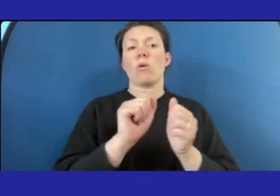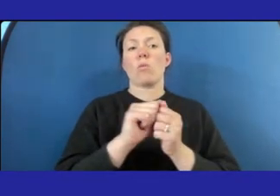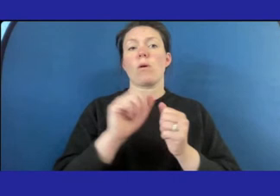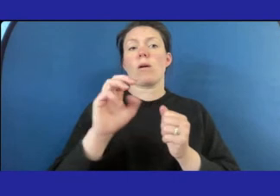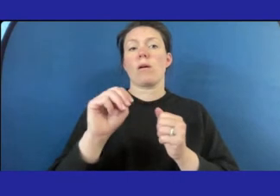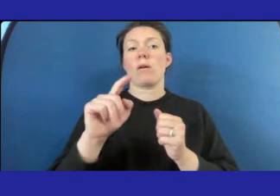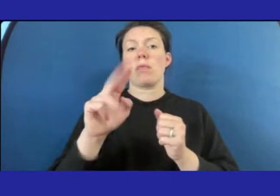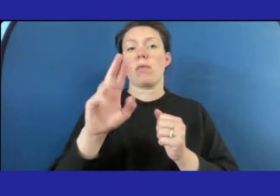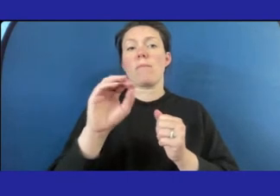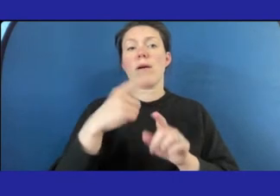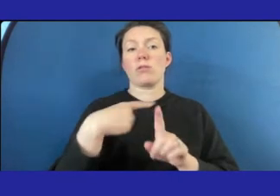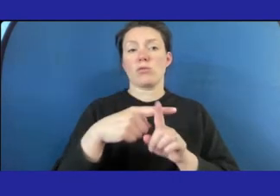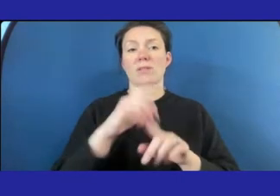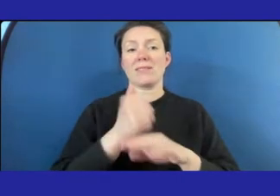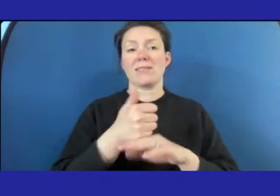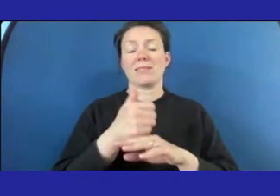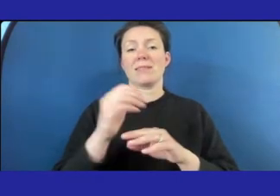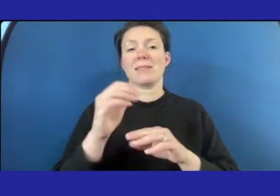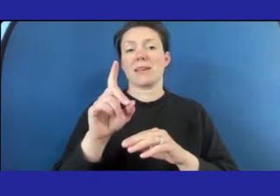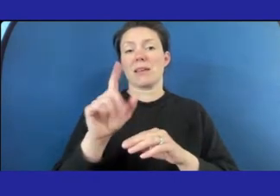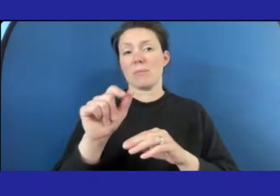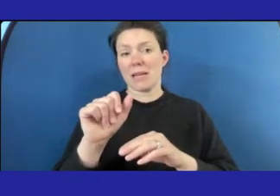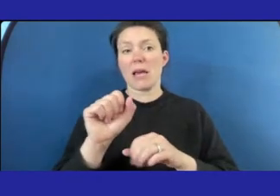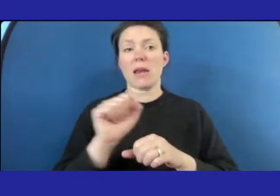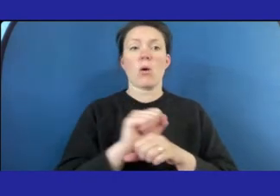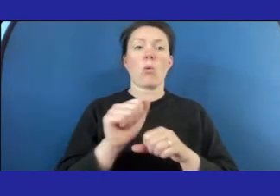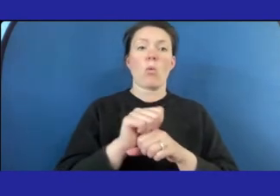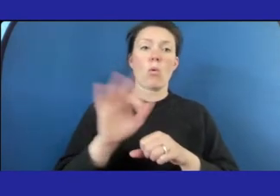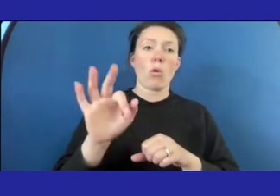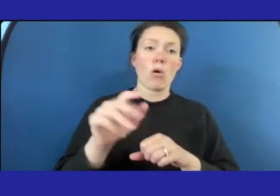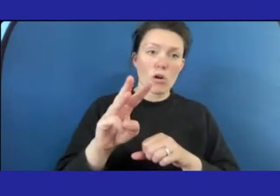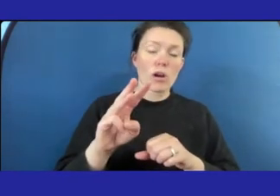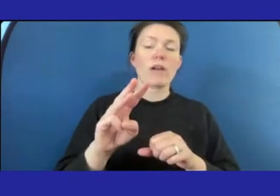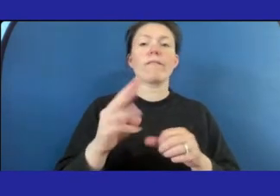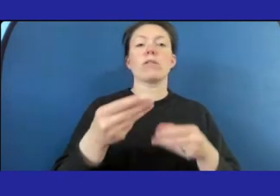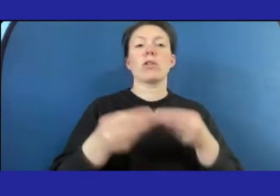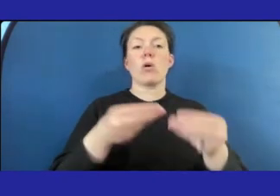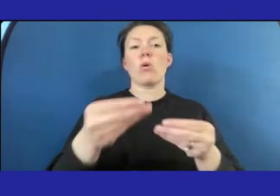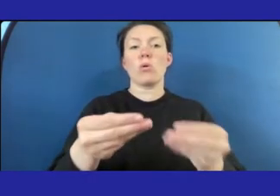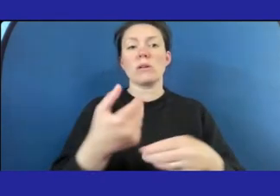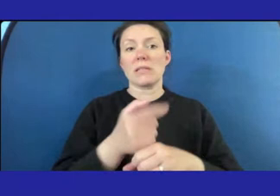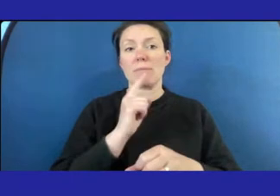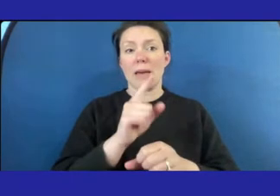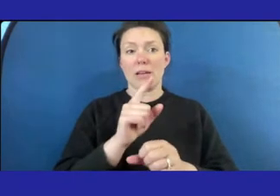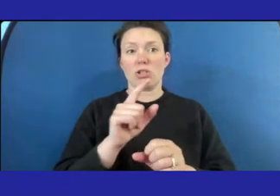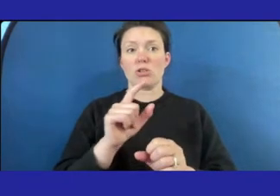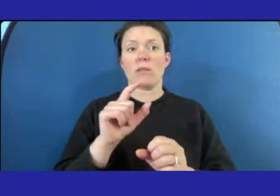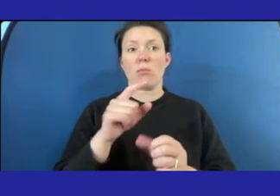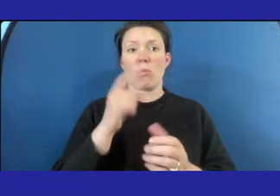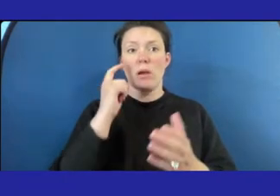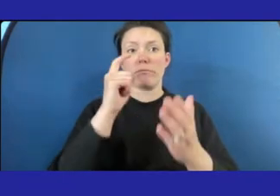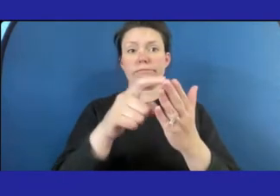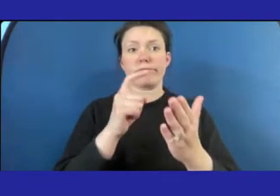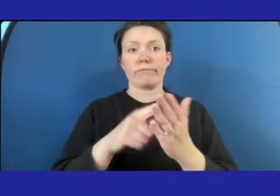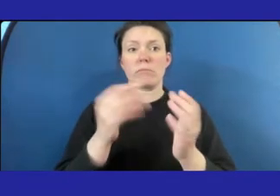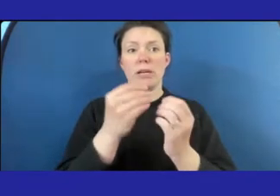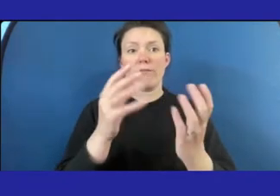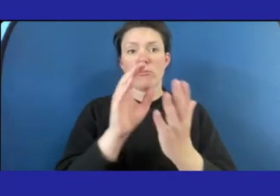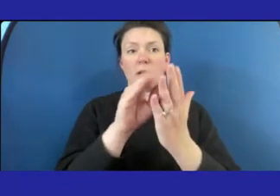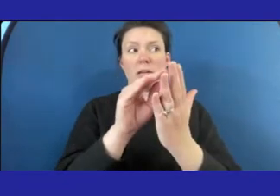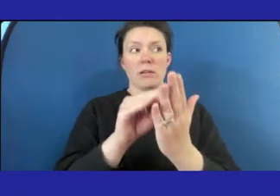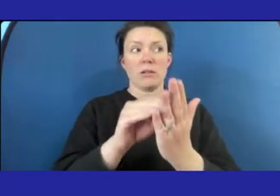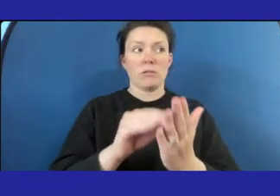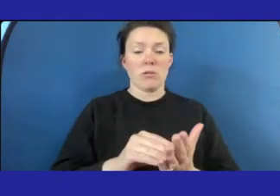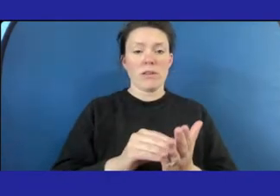set up supplemental data workflows to make sure that we're capturing when these screenings are taking place. So that will